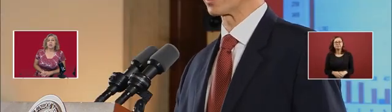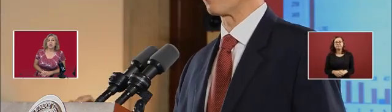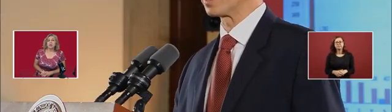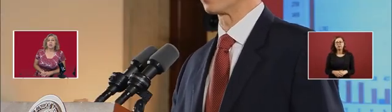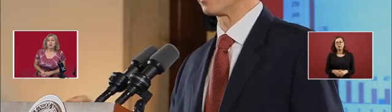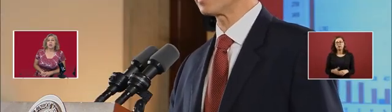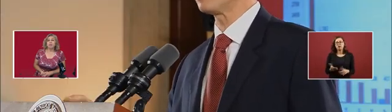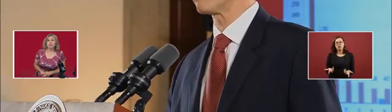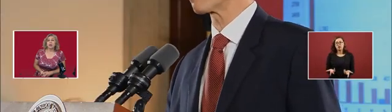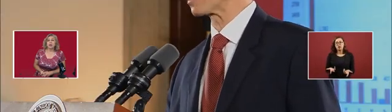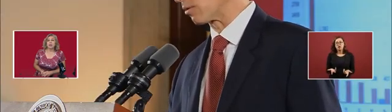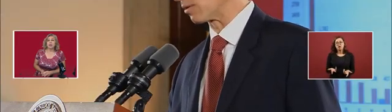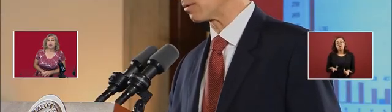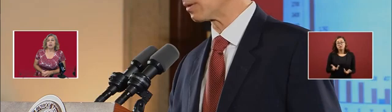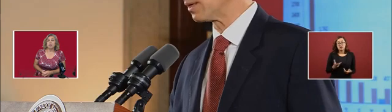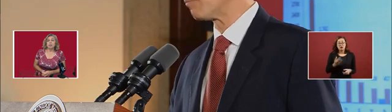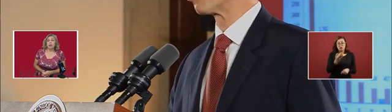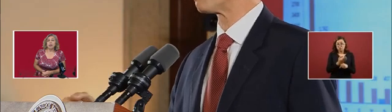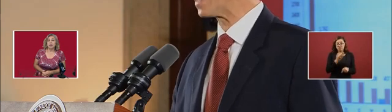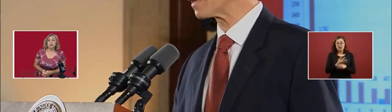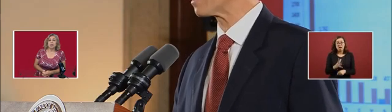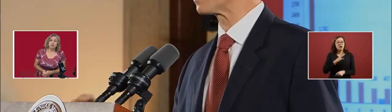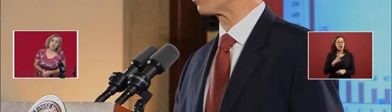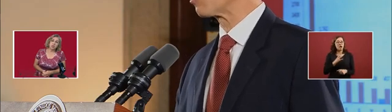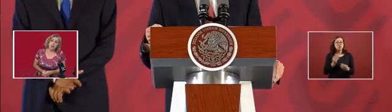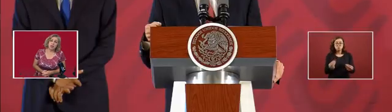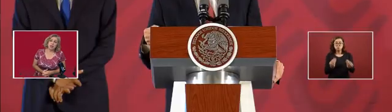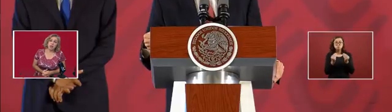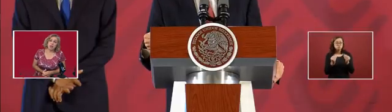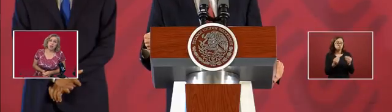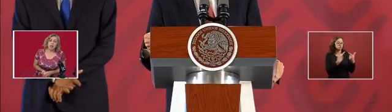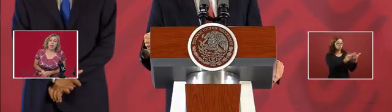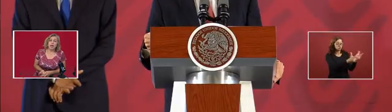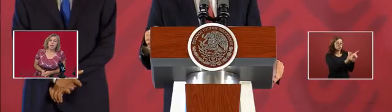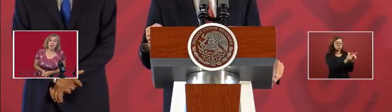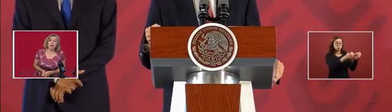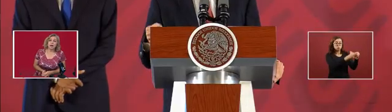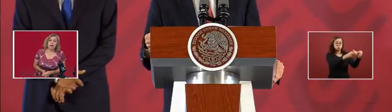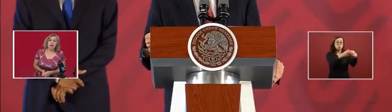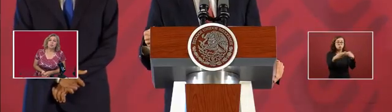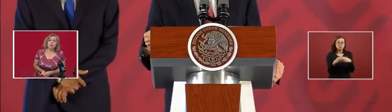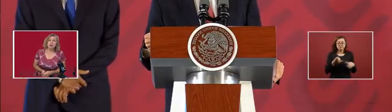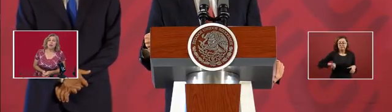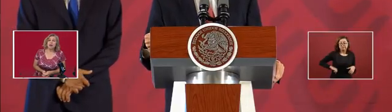there's maybe sometimes too much and we have to use airplanes. And effectively,